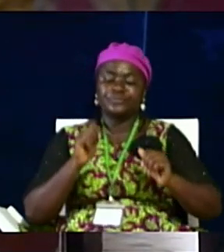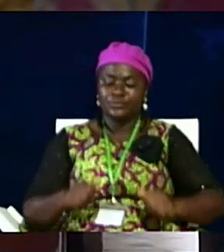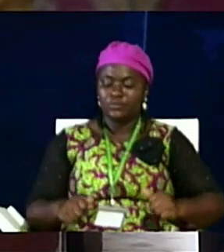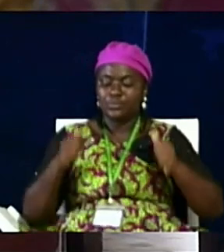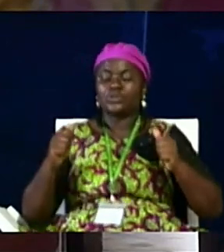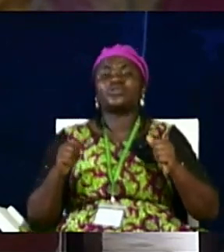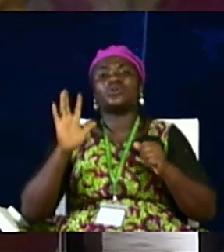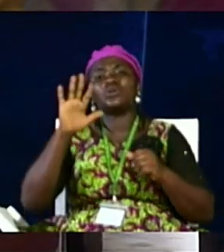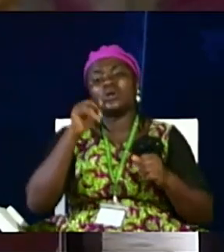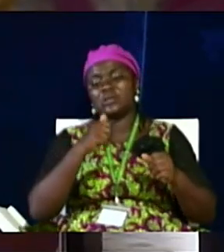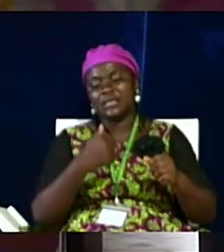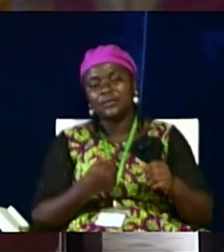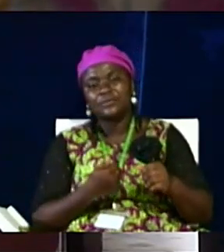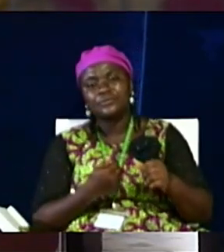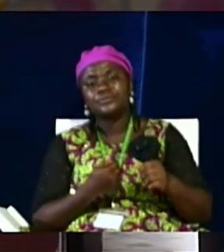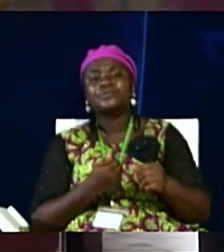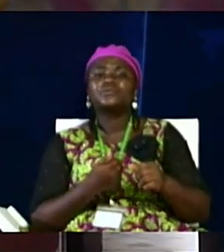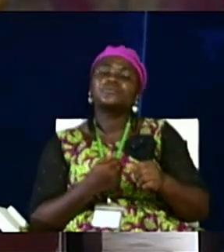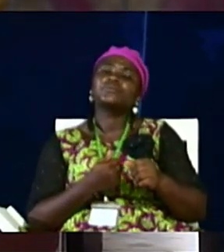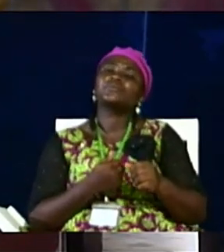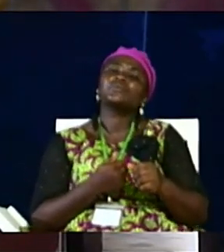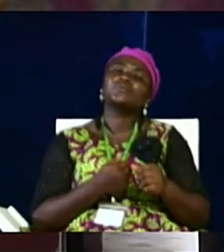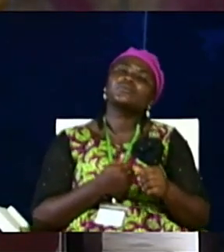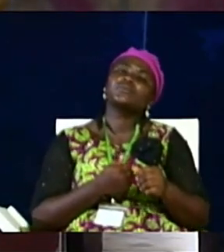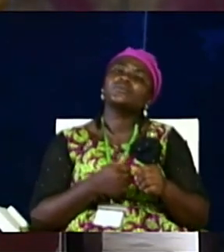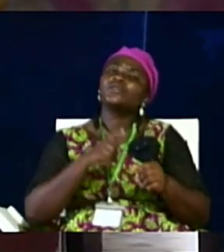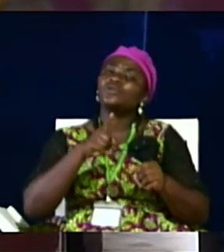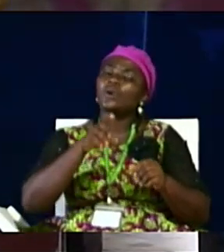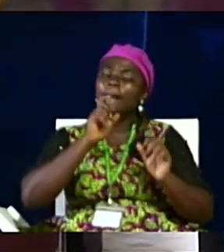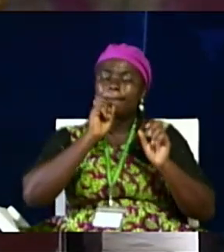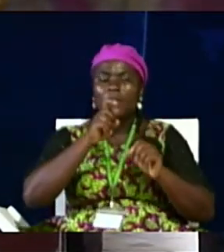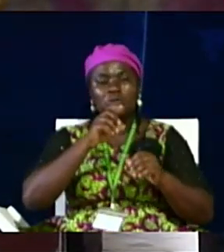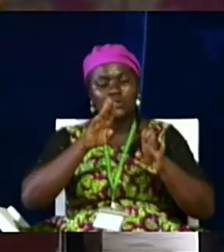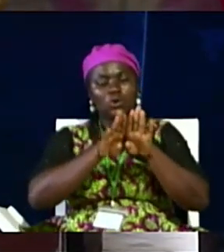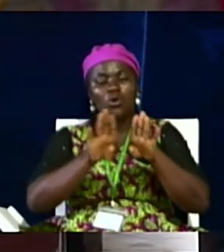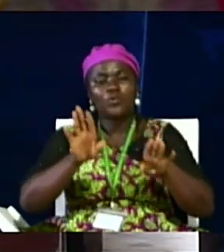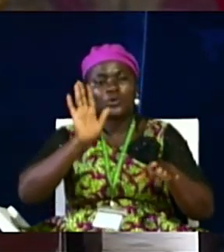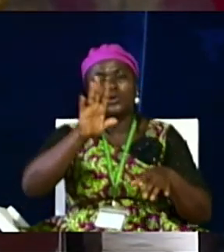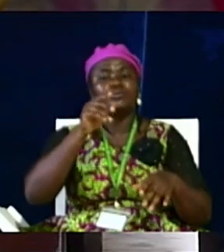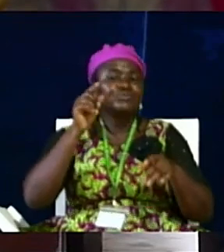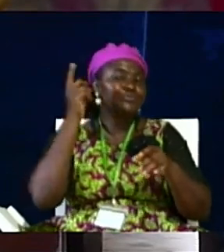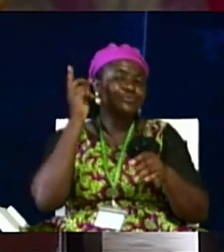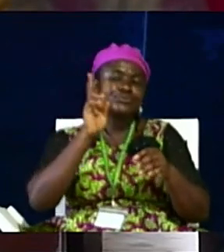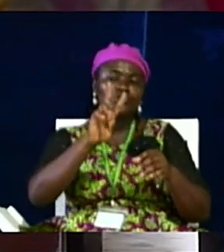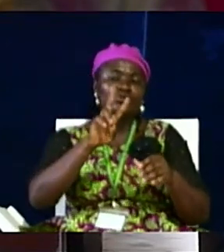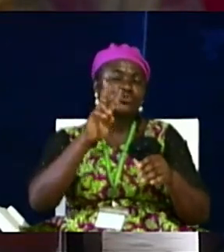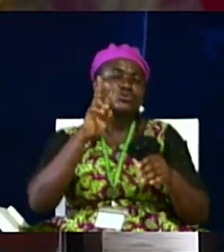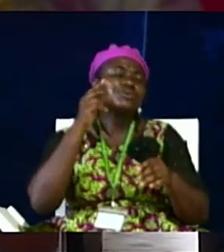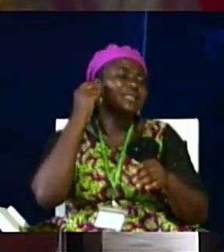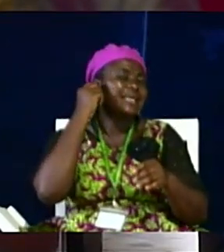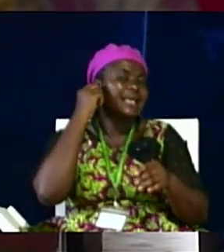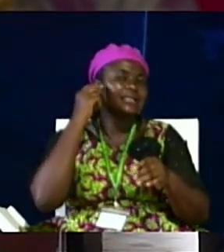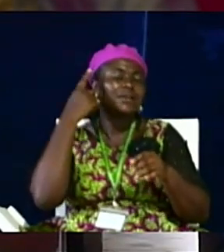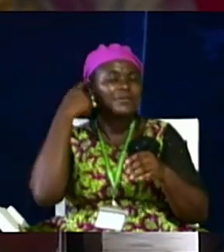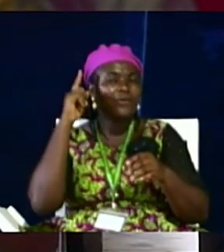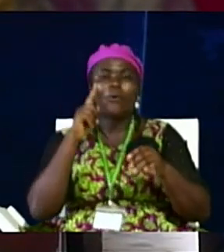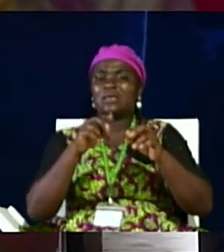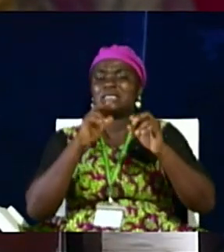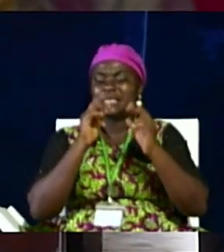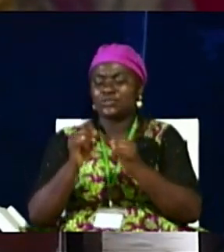must be wide awake. You must open your two ears for instruction. As the word of God proceeds from this